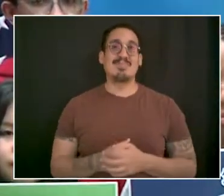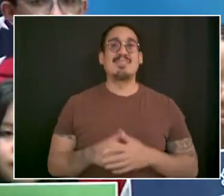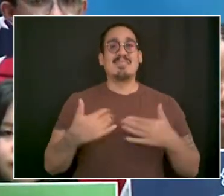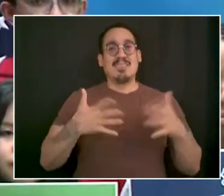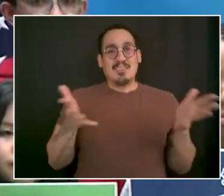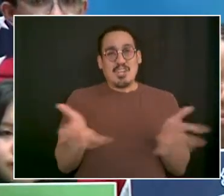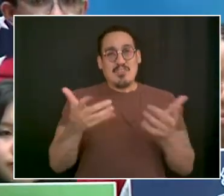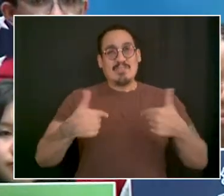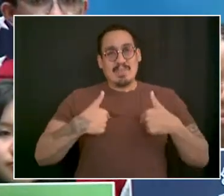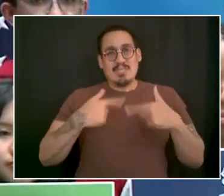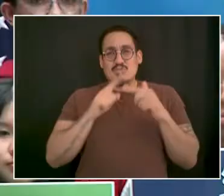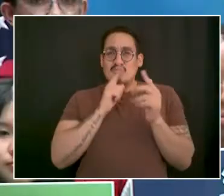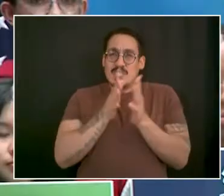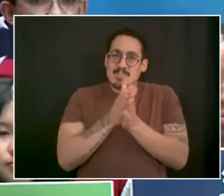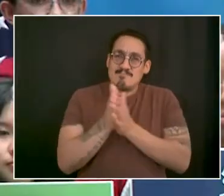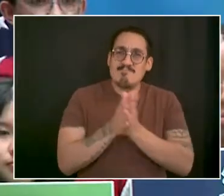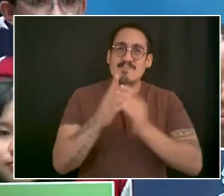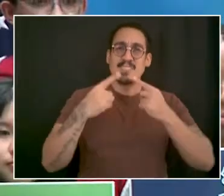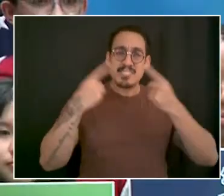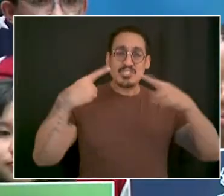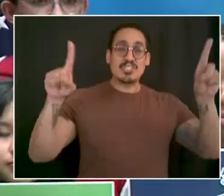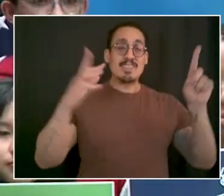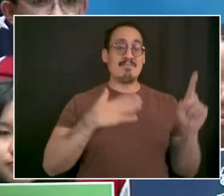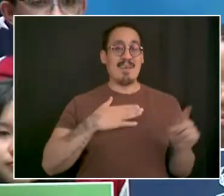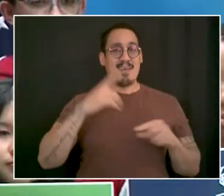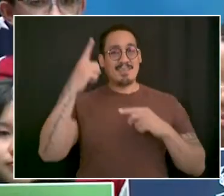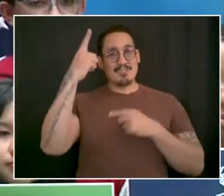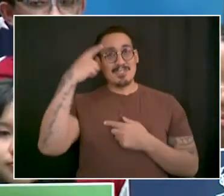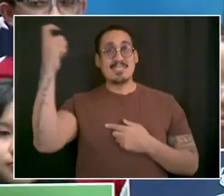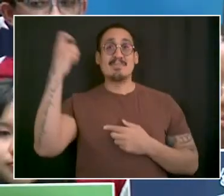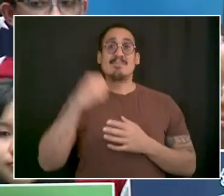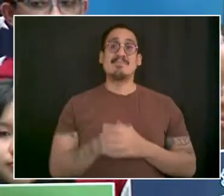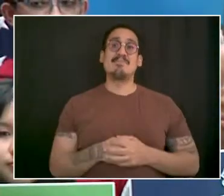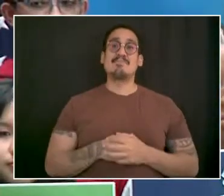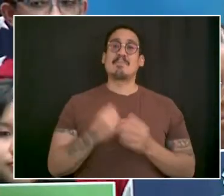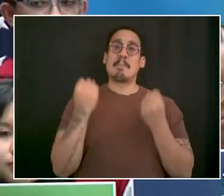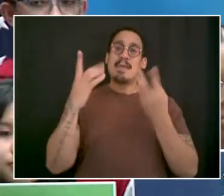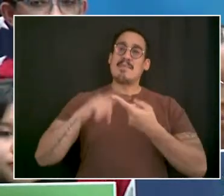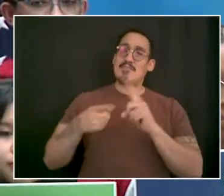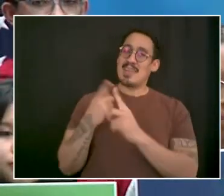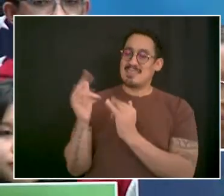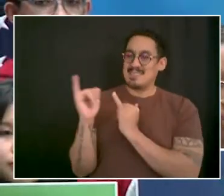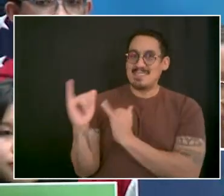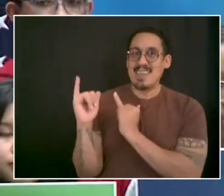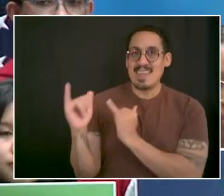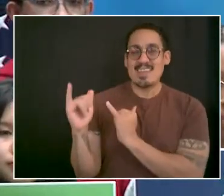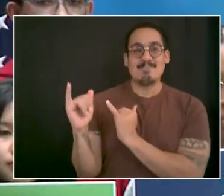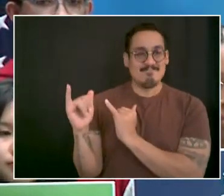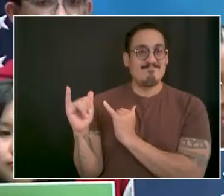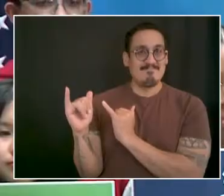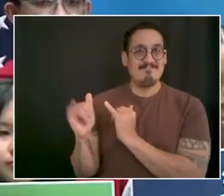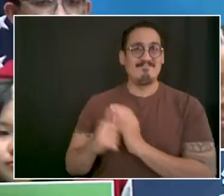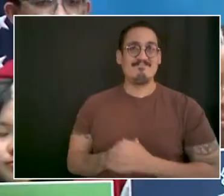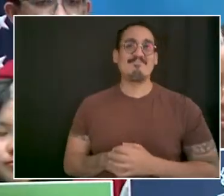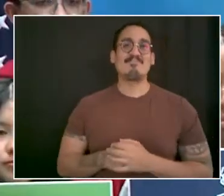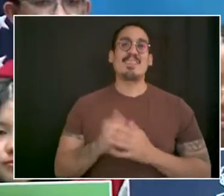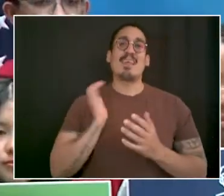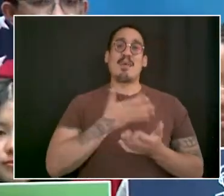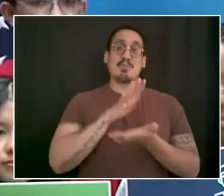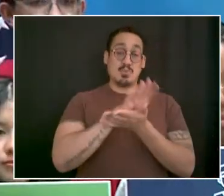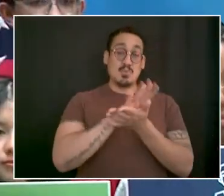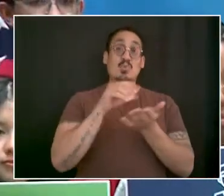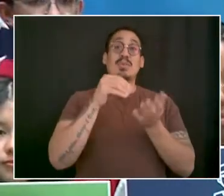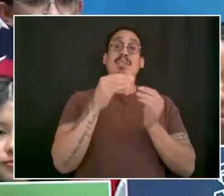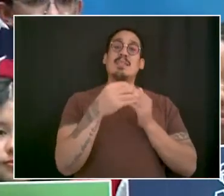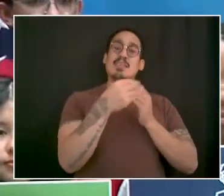dreams. Many of my friends have similar experiences, and it matters when our schools and our leaders can understand us and fully support